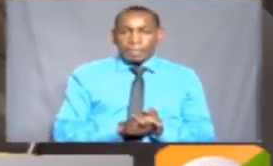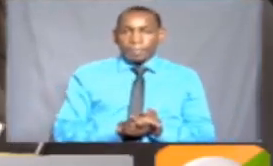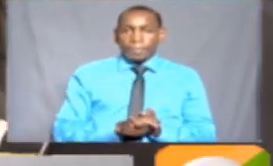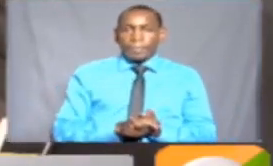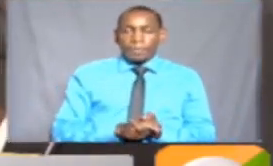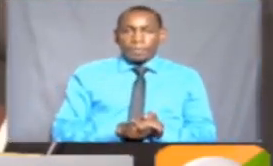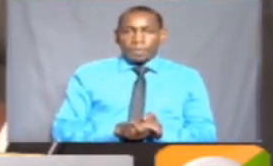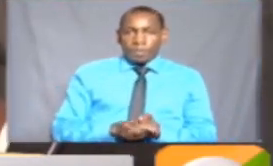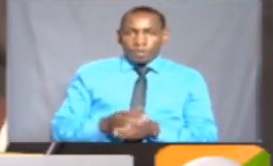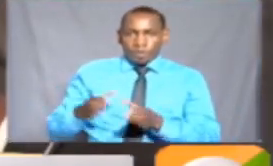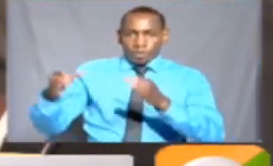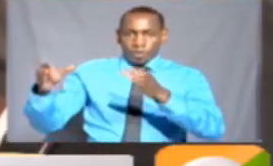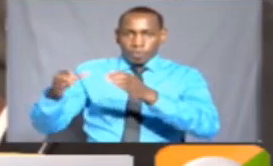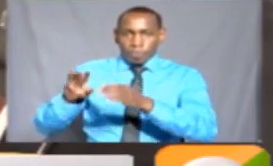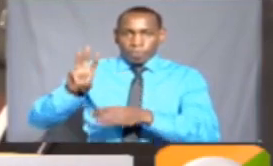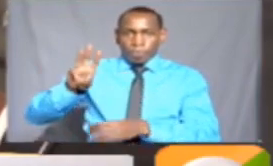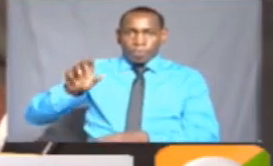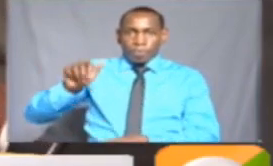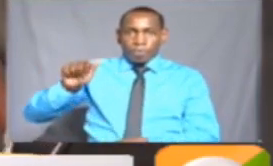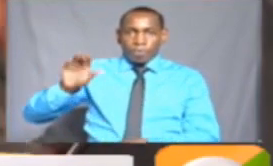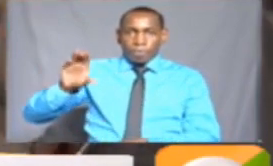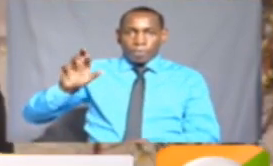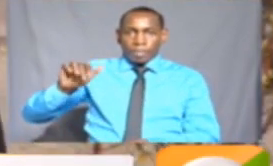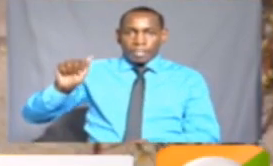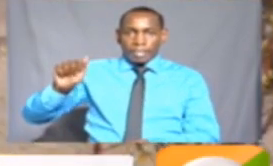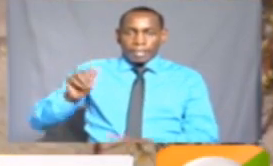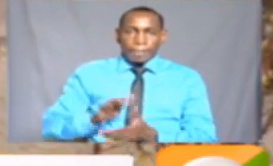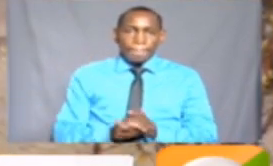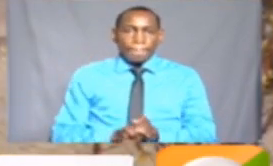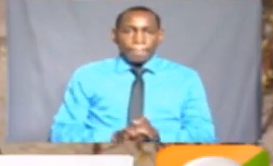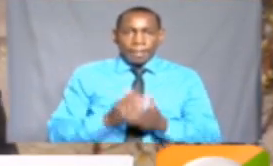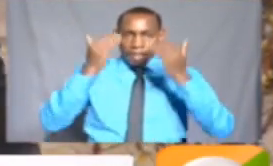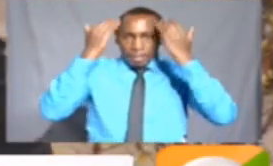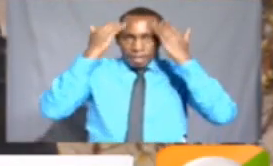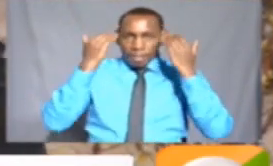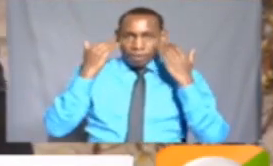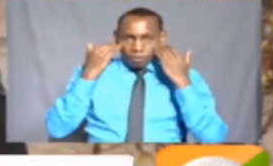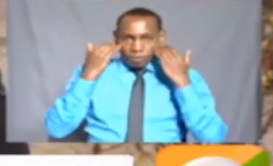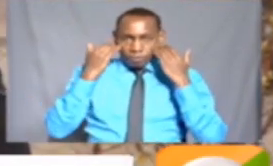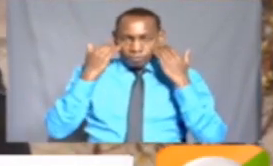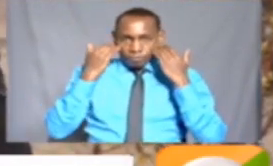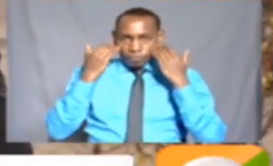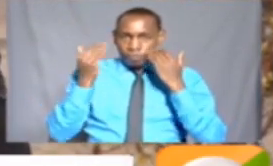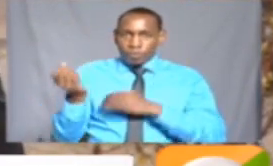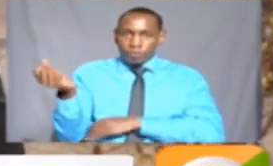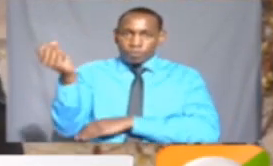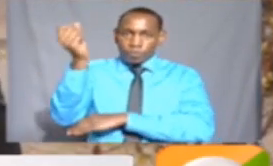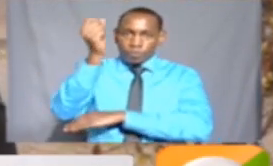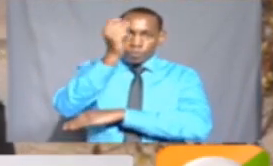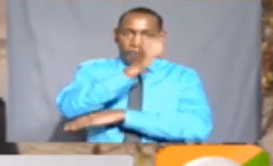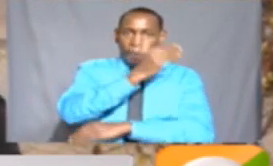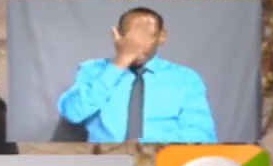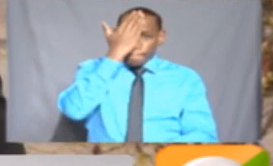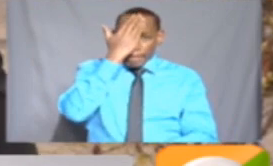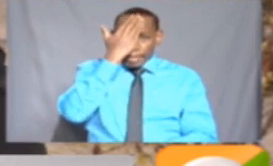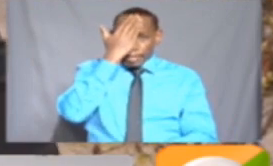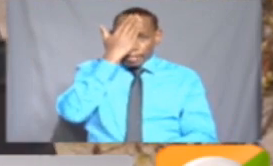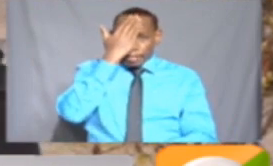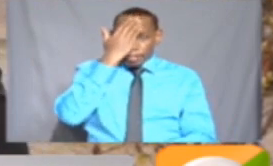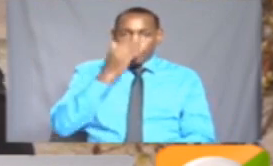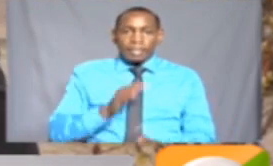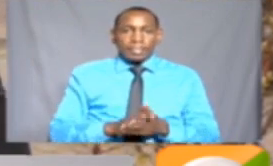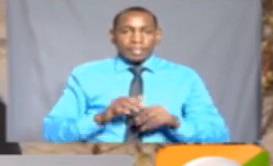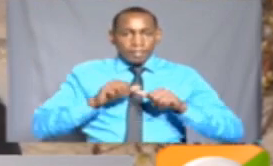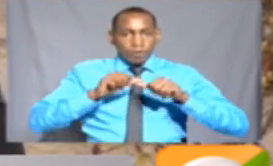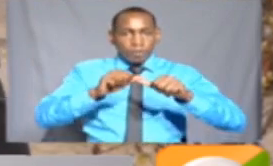Washira Mburu Mwangi and company advocates. After a court session that lasted half a day Monday, it is yet another night